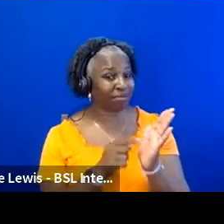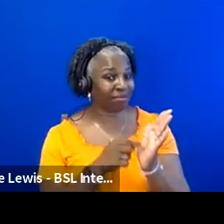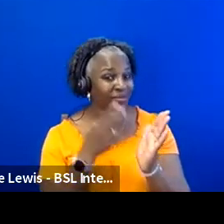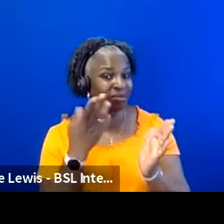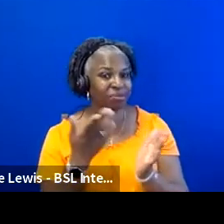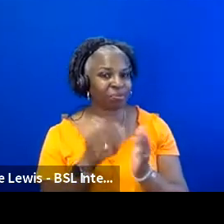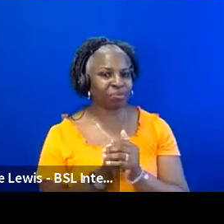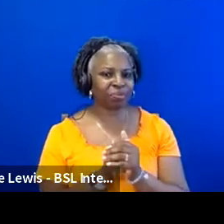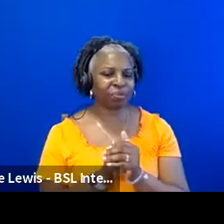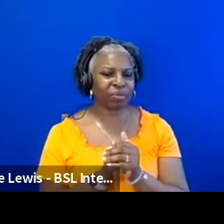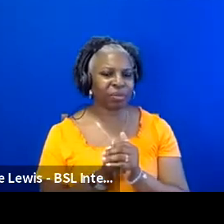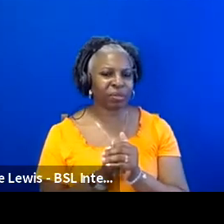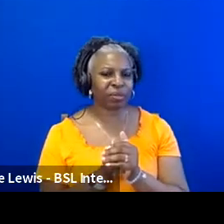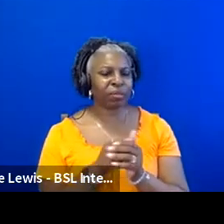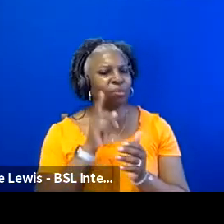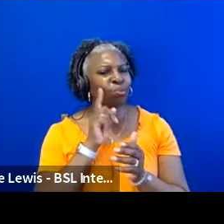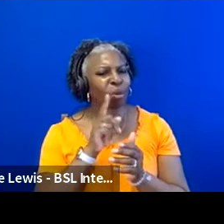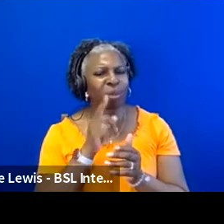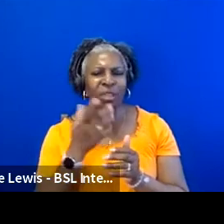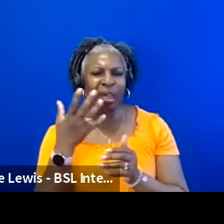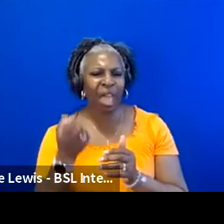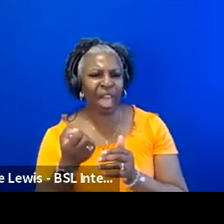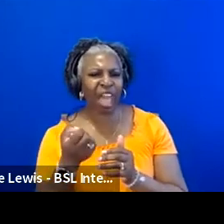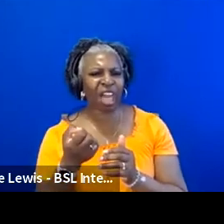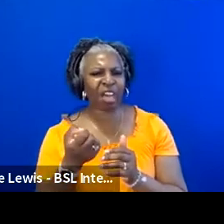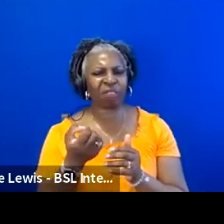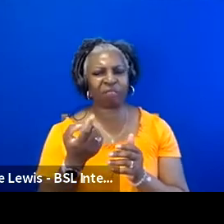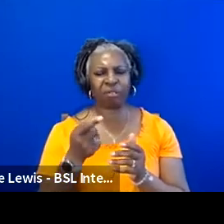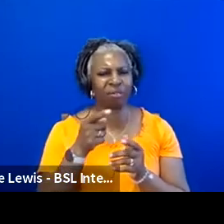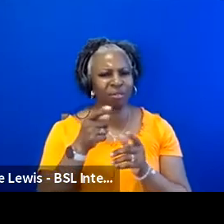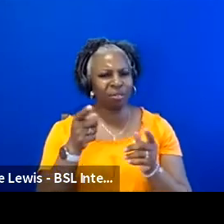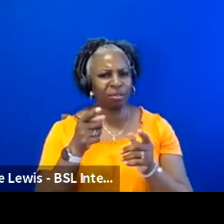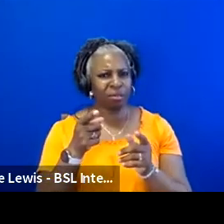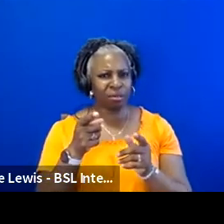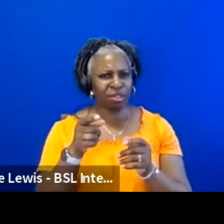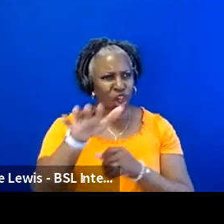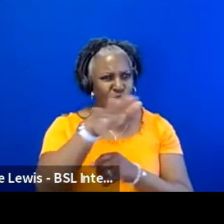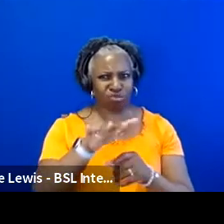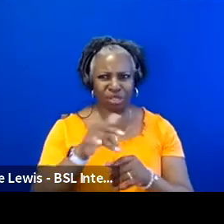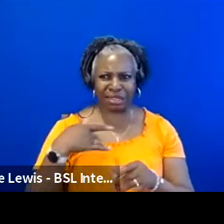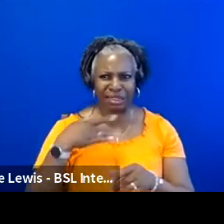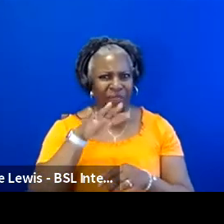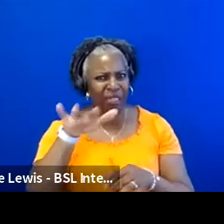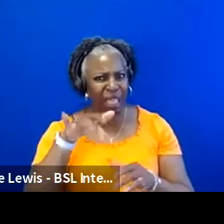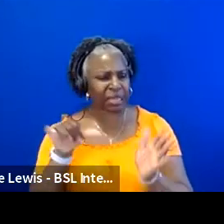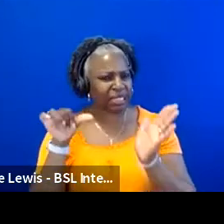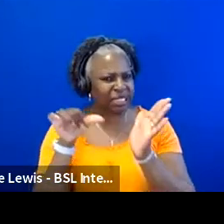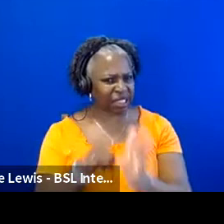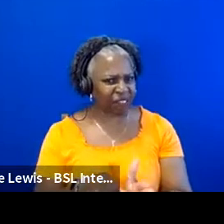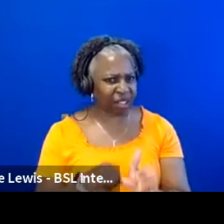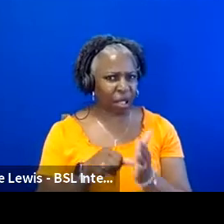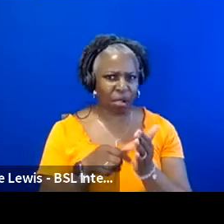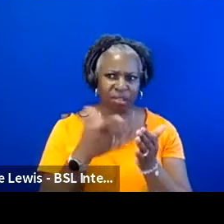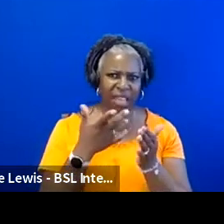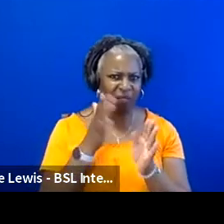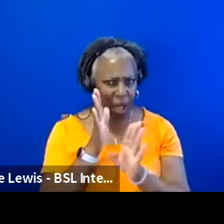have these women who are in very difficult countries to report and are on the ground and speak the language and understand